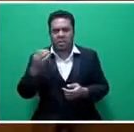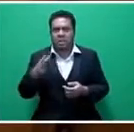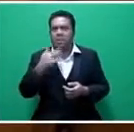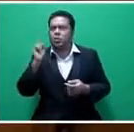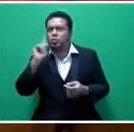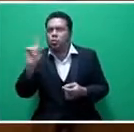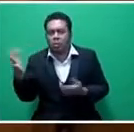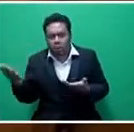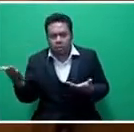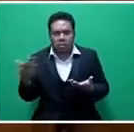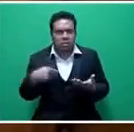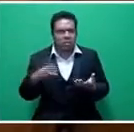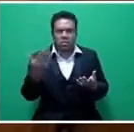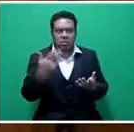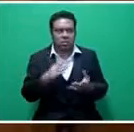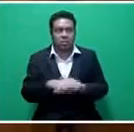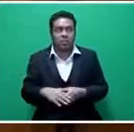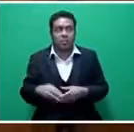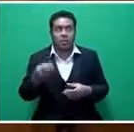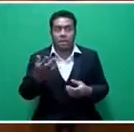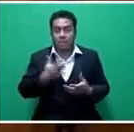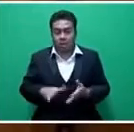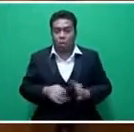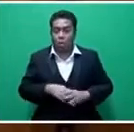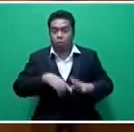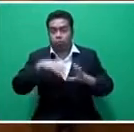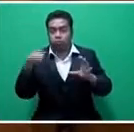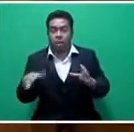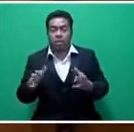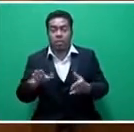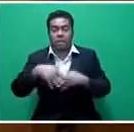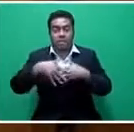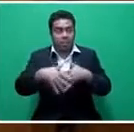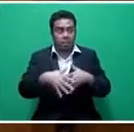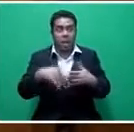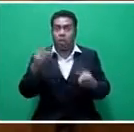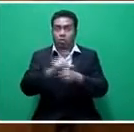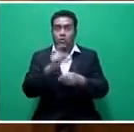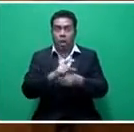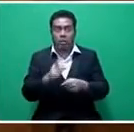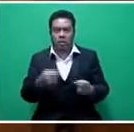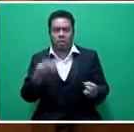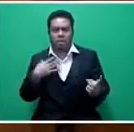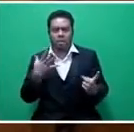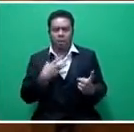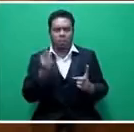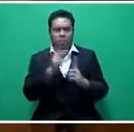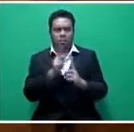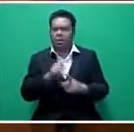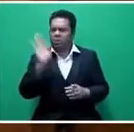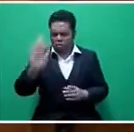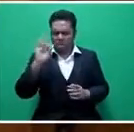look into that. It was not in the public space. So suddenly you wanted to go in the public space and create or score more political points. Stop